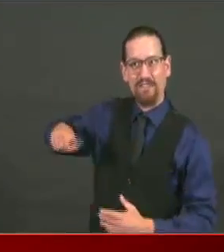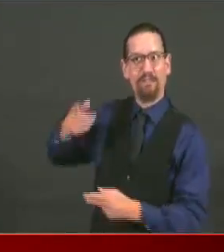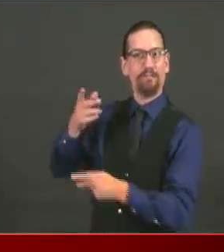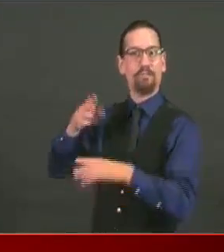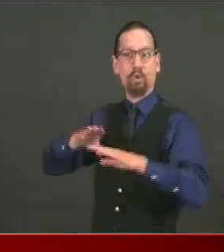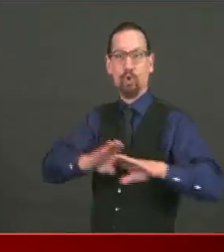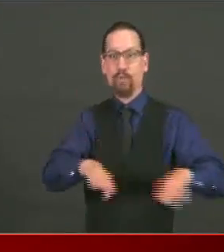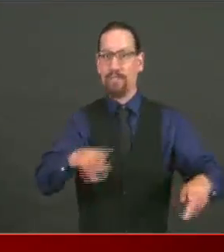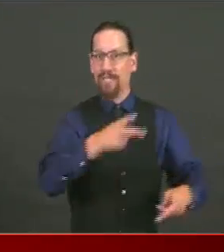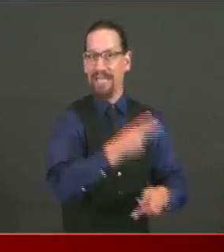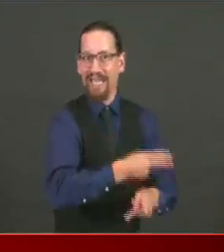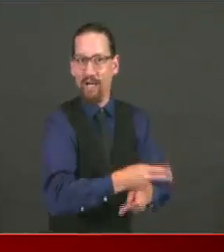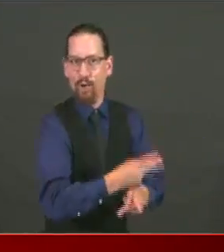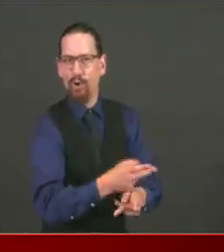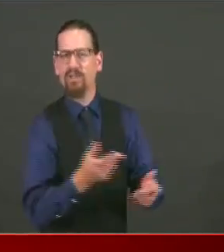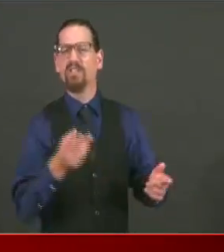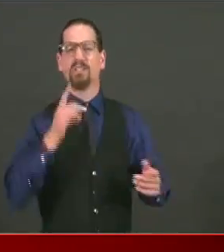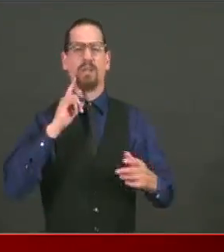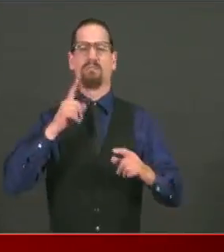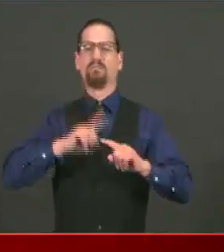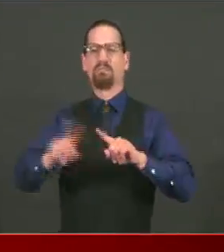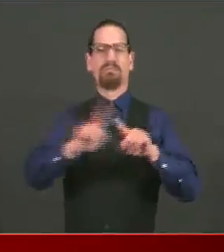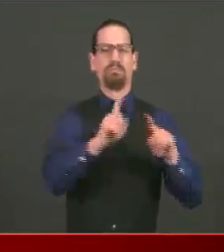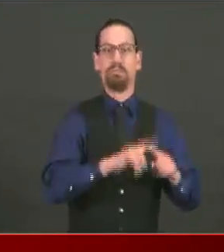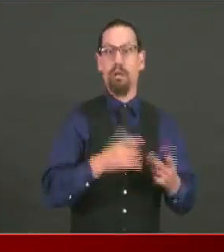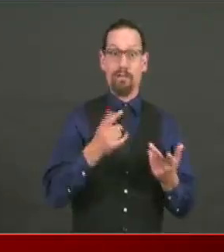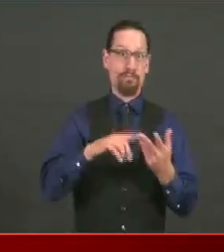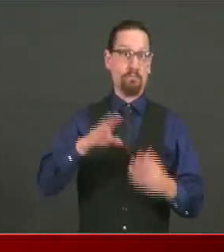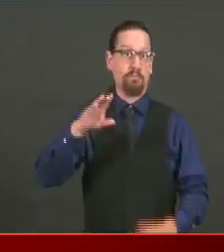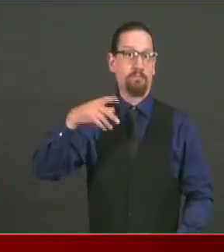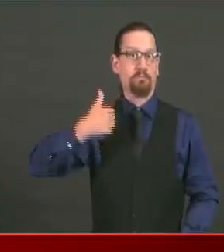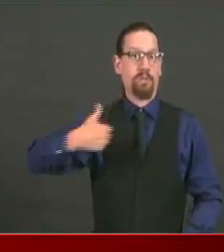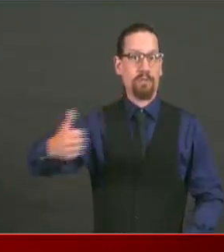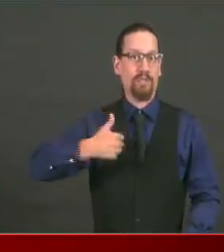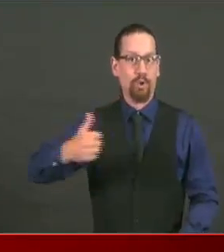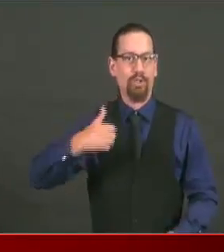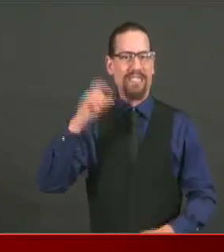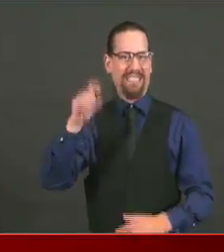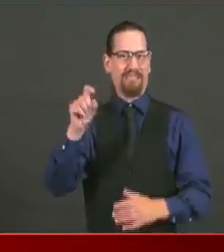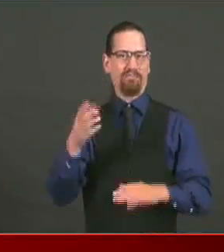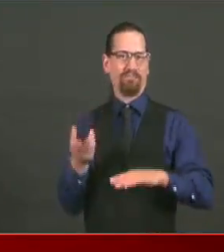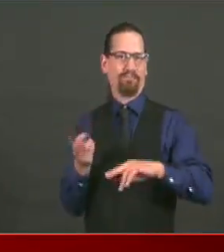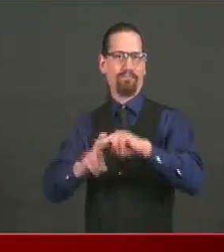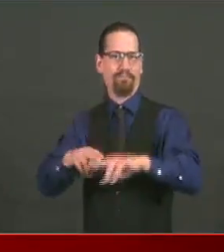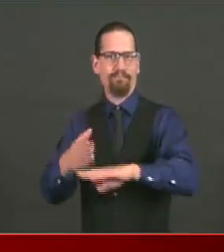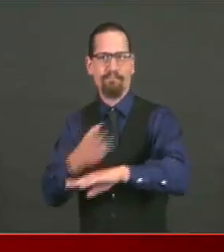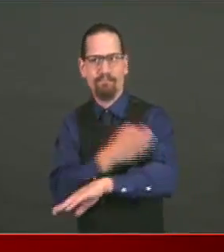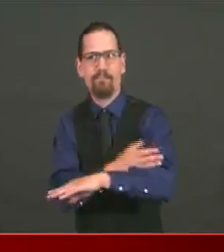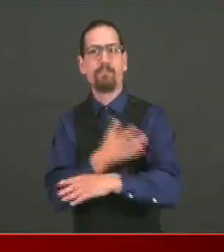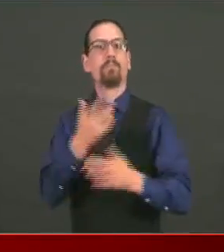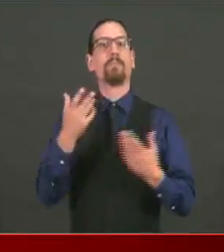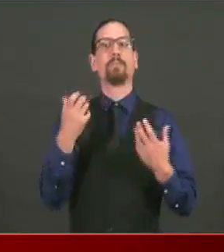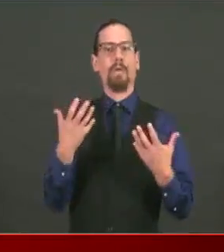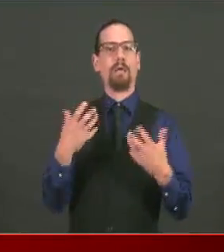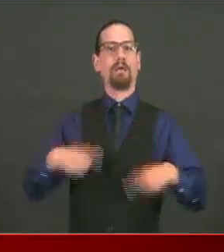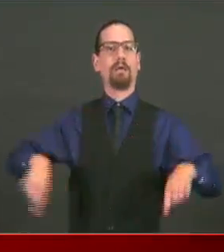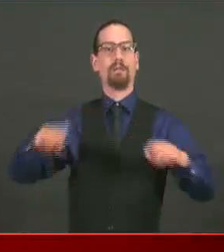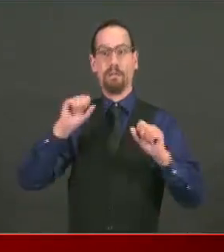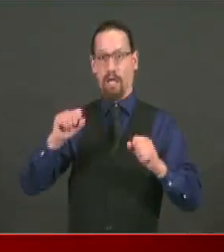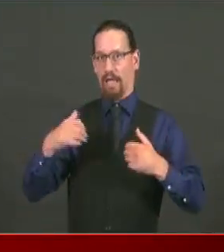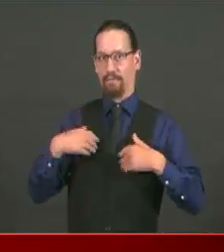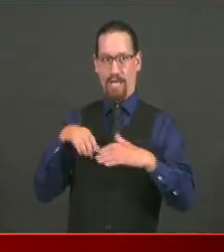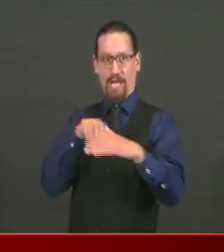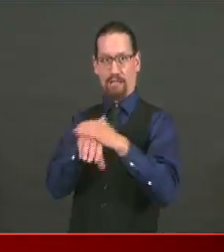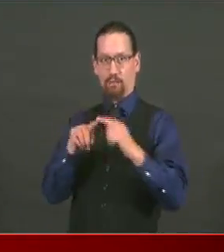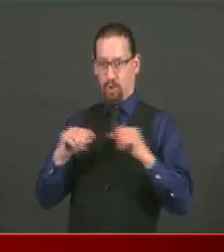job and get a good job in the first place because they have the skills and hold down a good job. And let's be ever mindful that